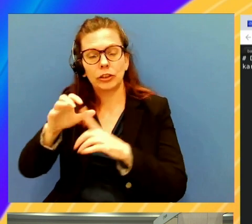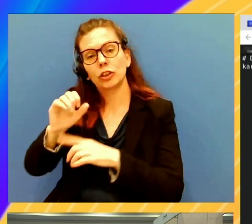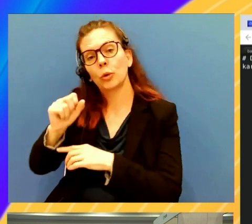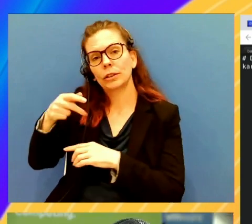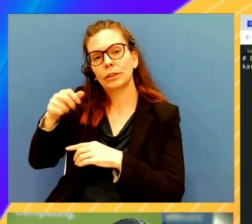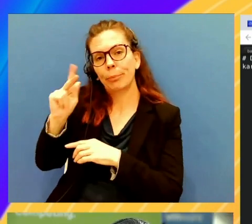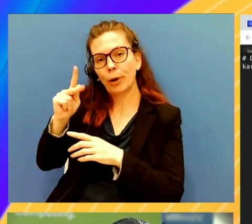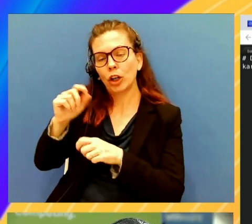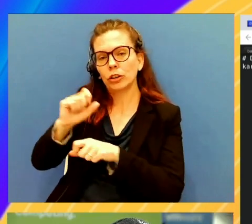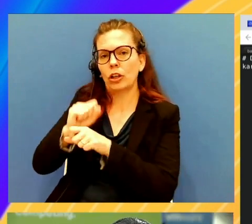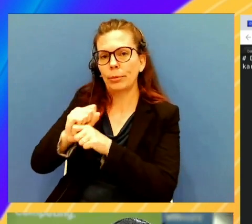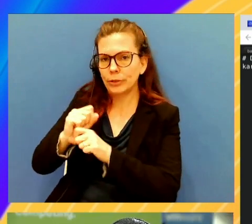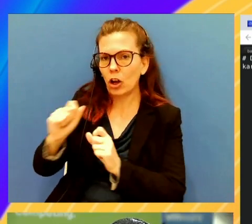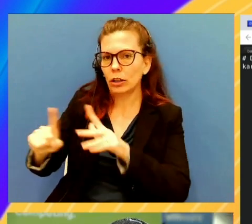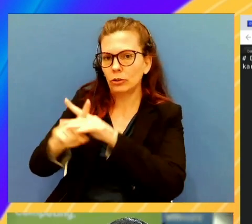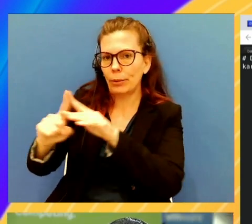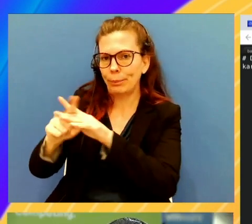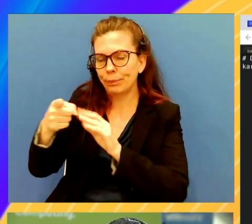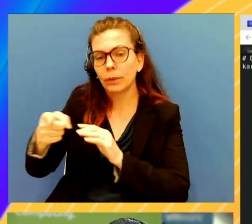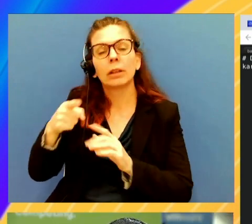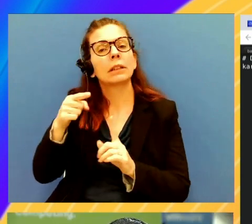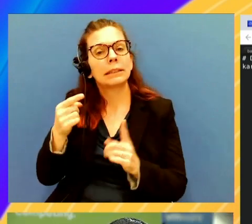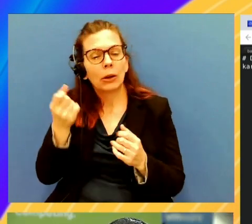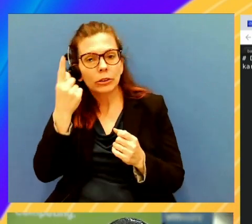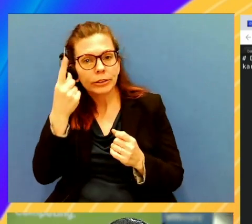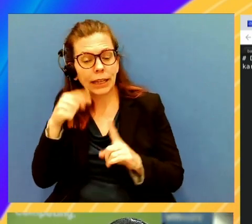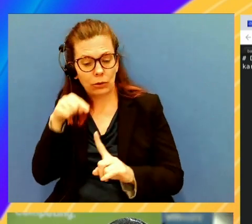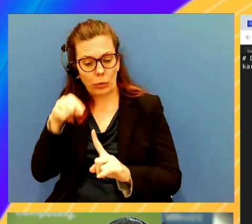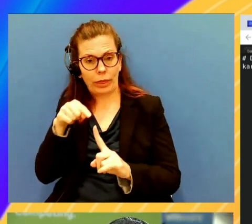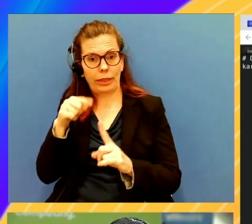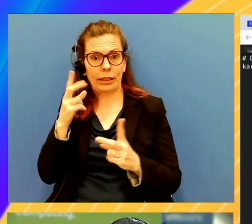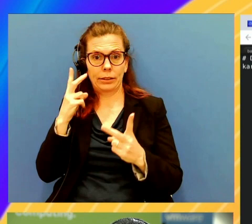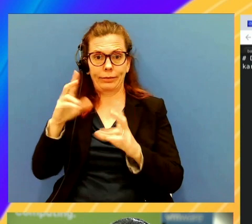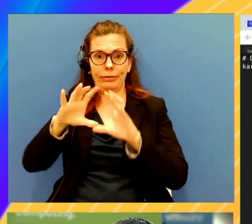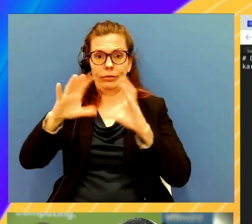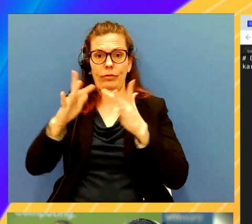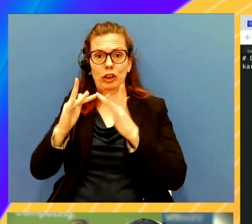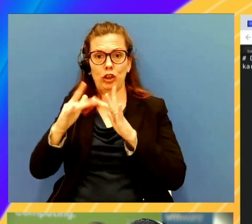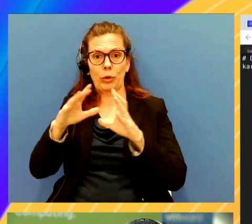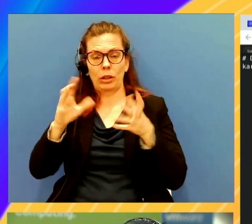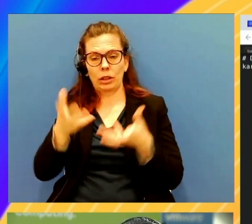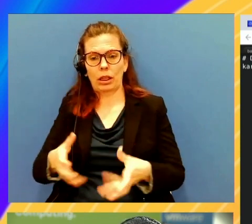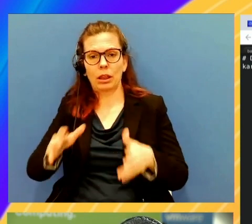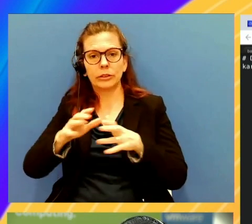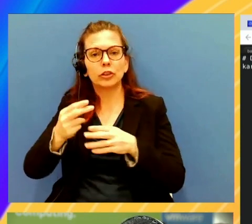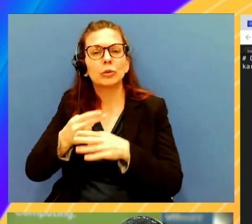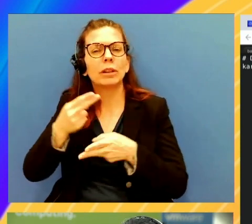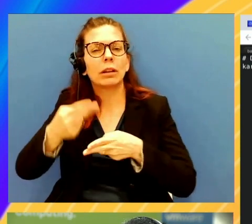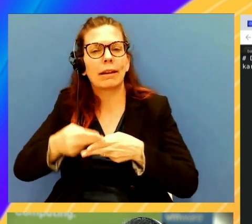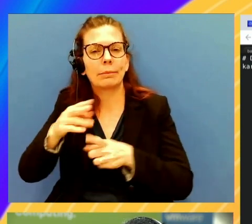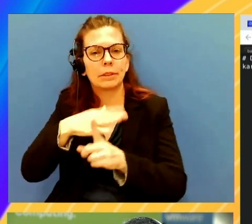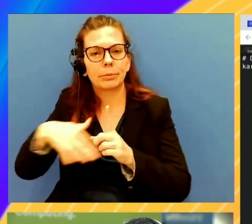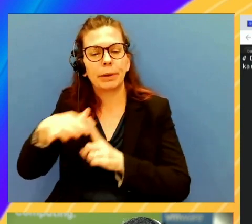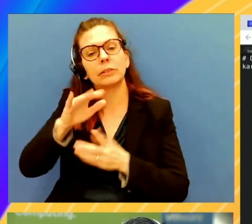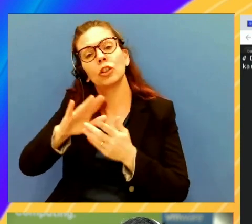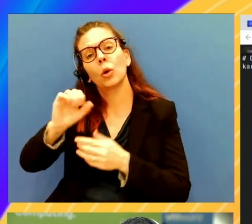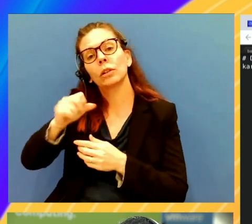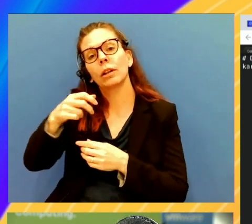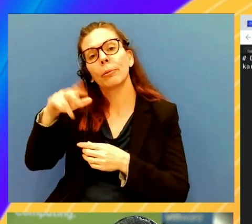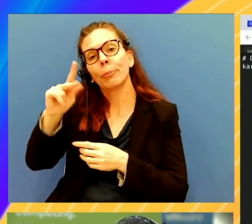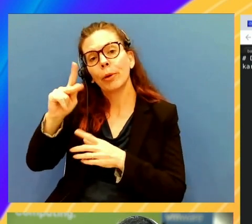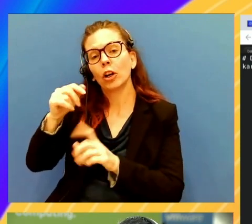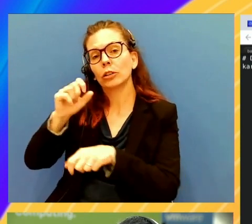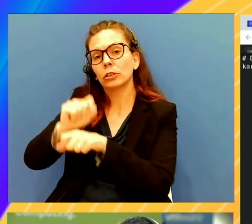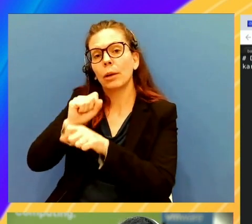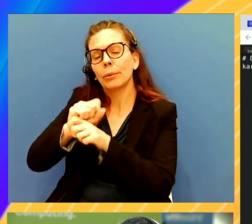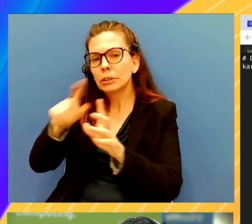to run. Now, EMR and EKS virtual cluster uses a namespace. So all your Spark jobs are tied to a specific